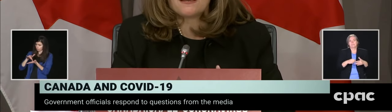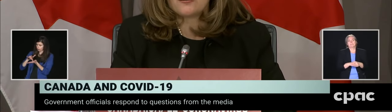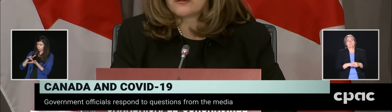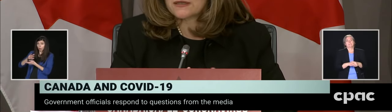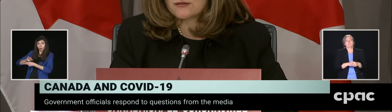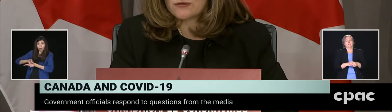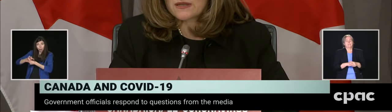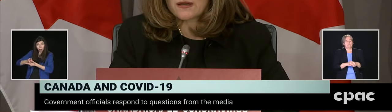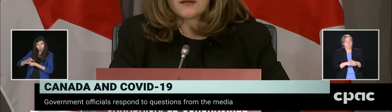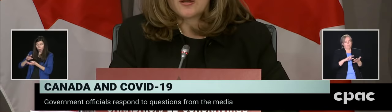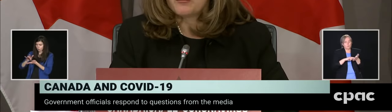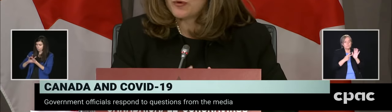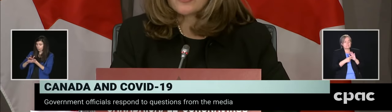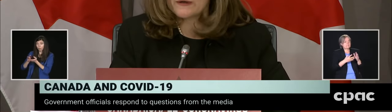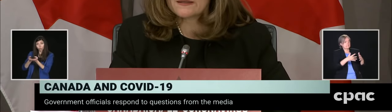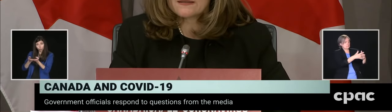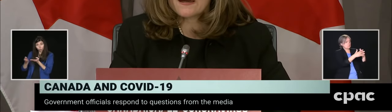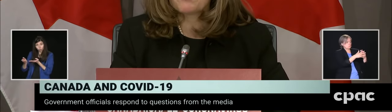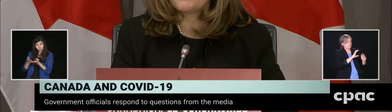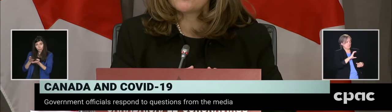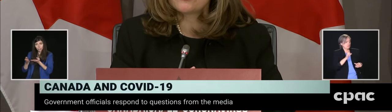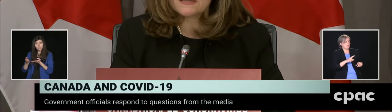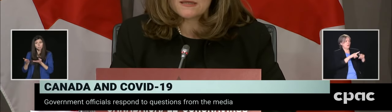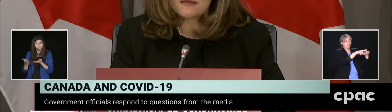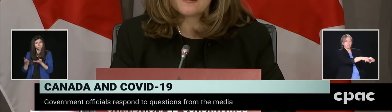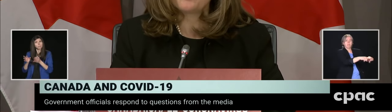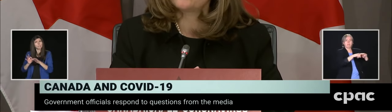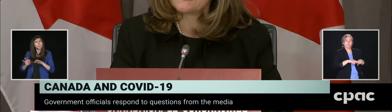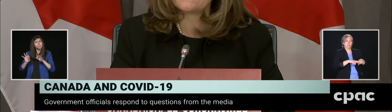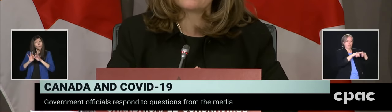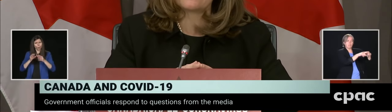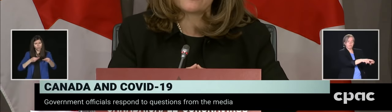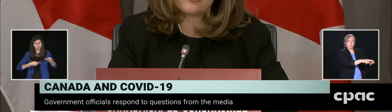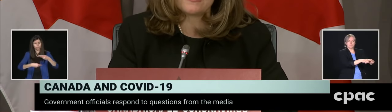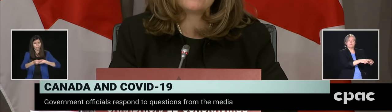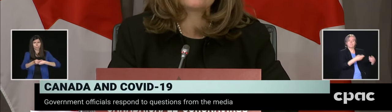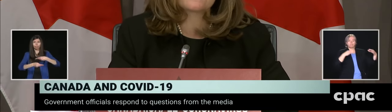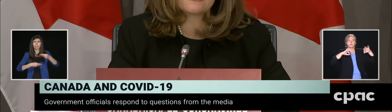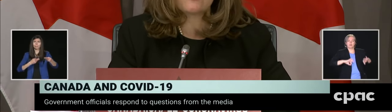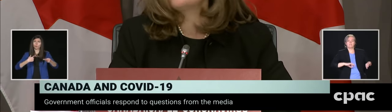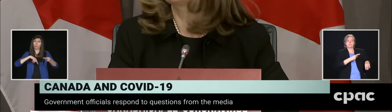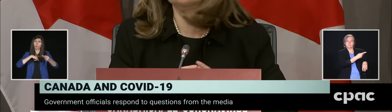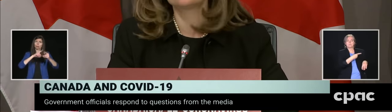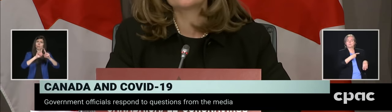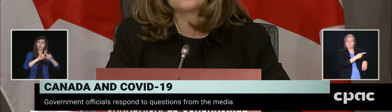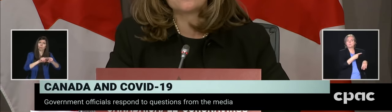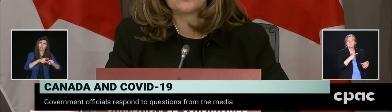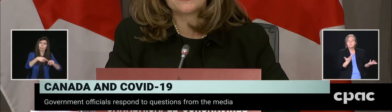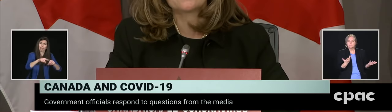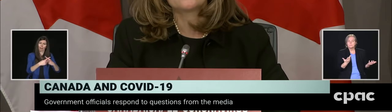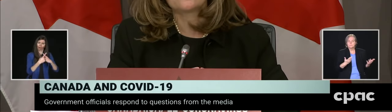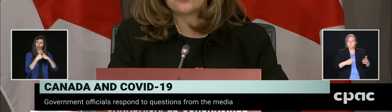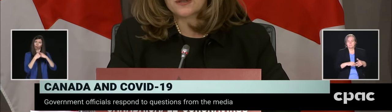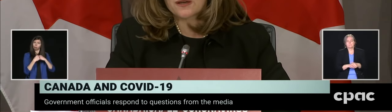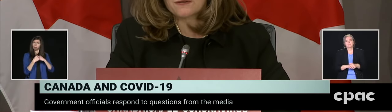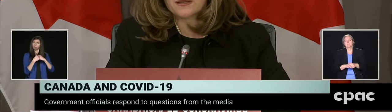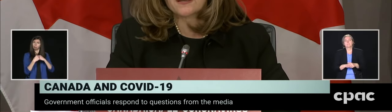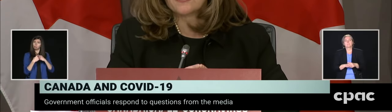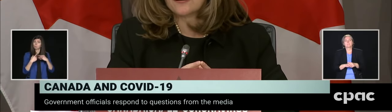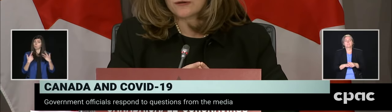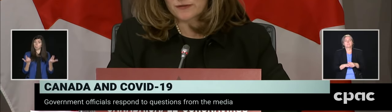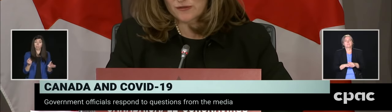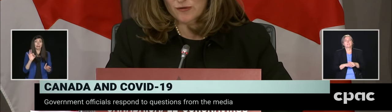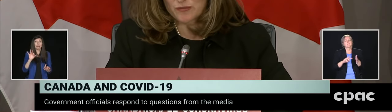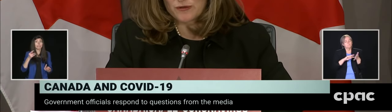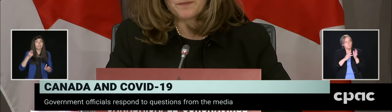le meilleur résultat pour le Canada, mais aussi pour les États-Unis, c'est de continuer de